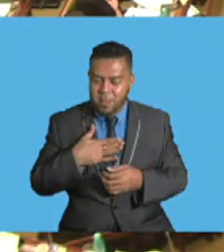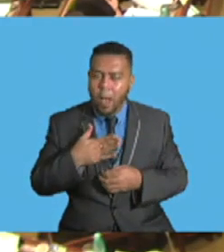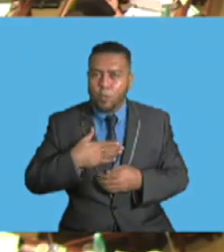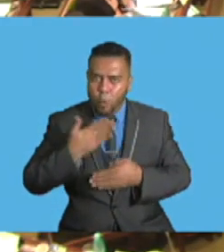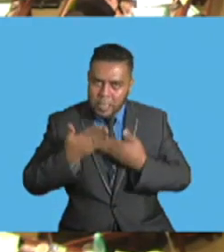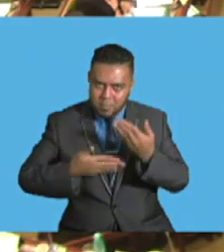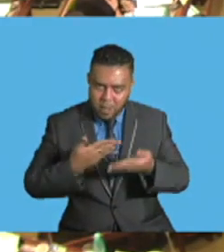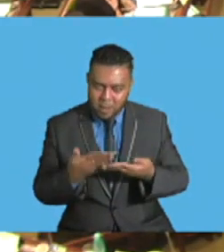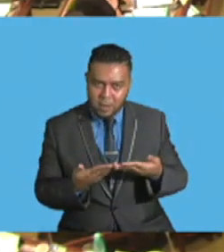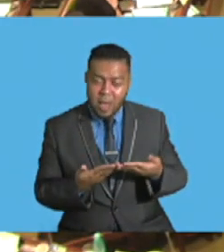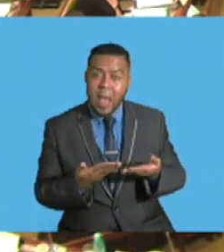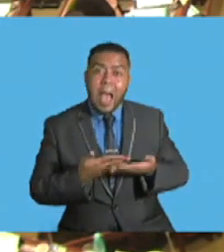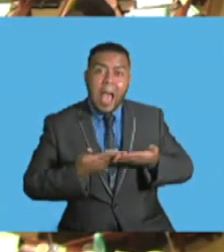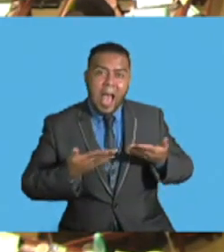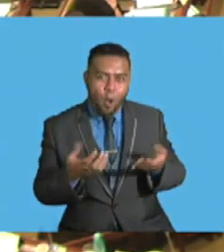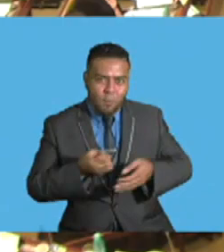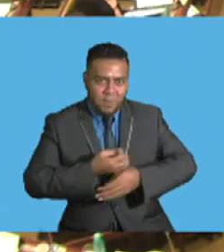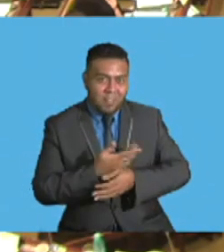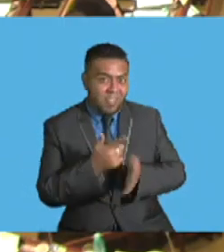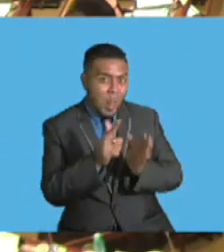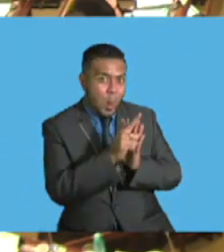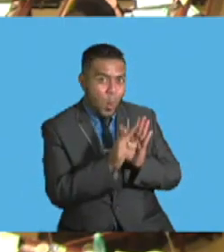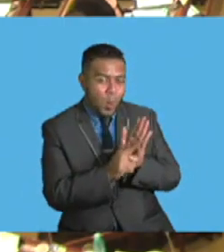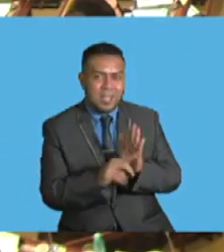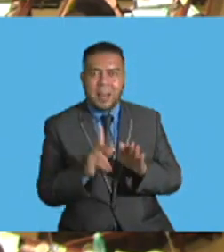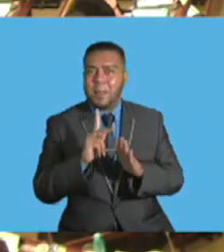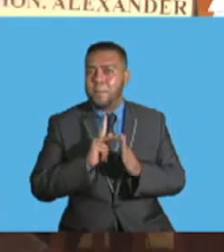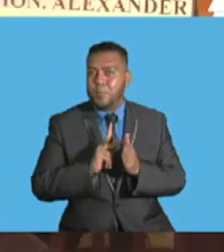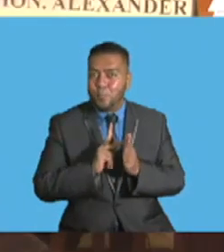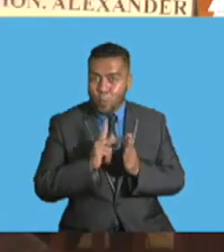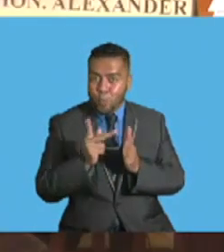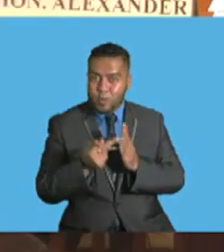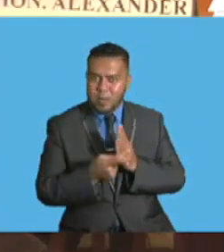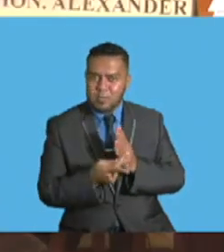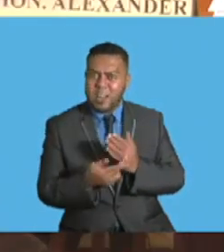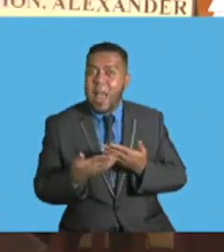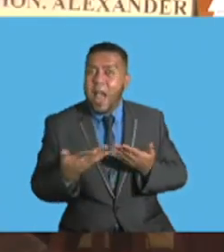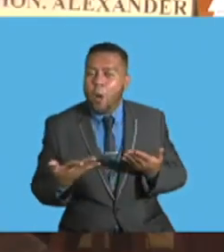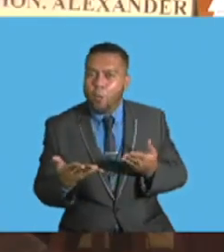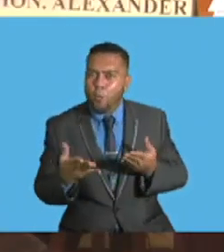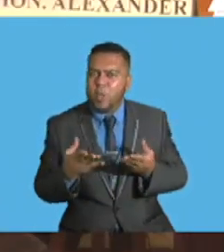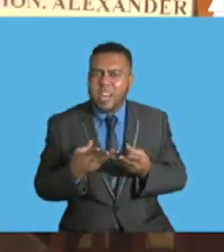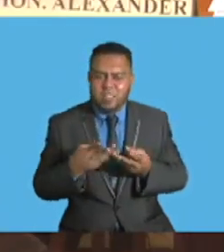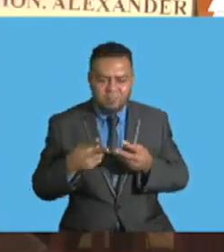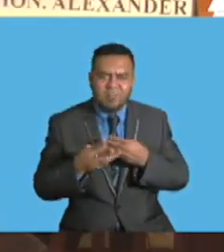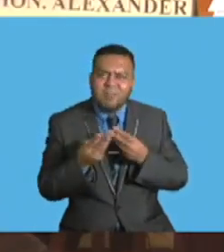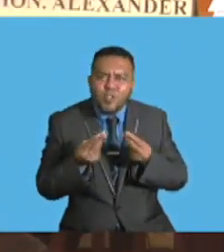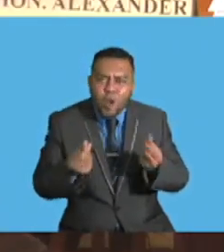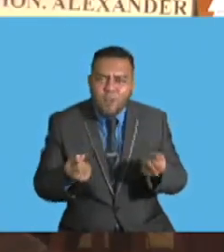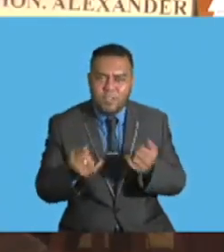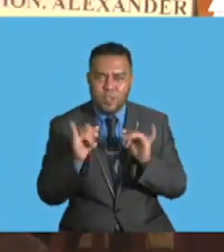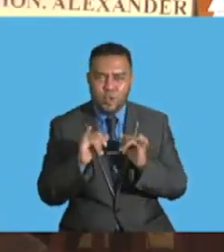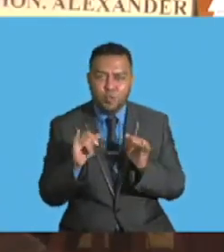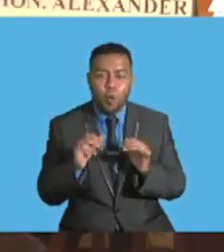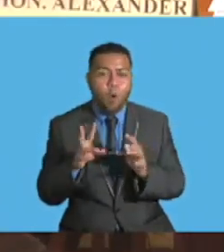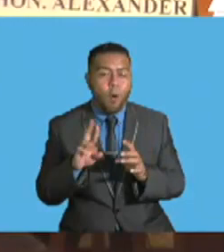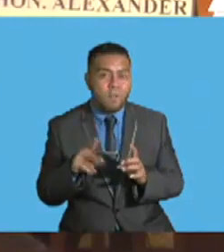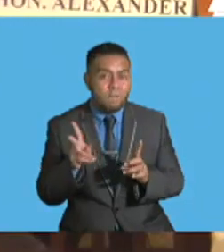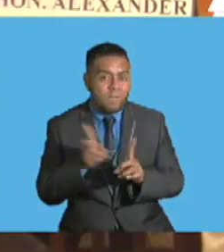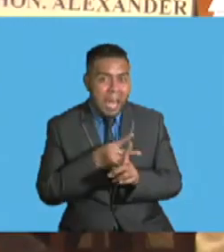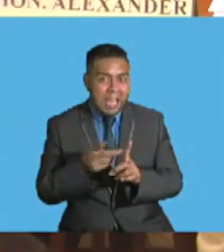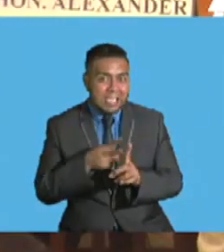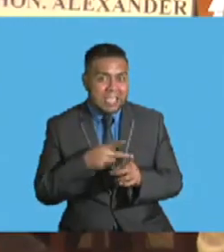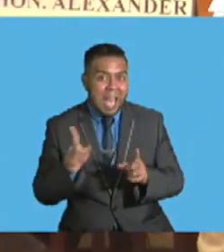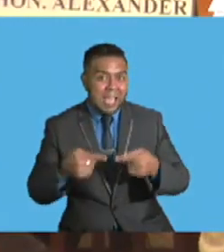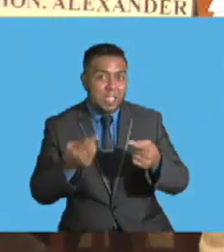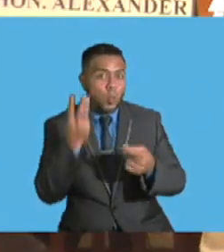effective the laws, policies, and programs in place are in addressing the rate of violence against women and children. Honorable Speaker, I'd